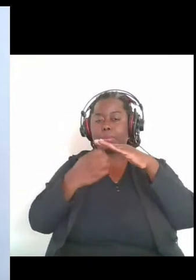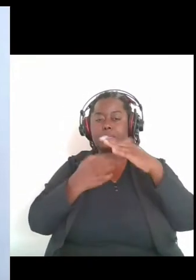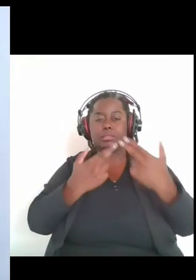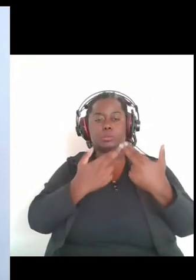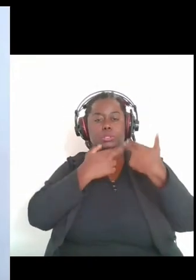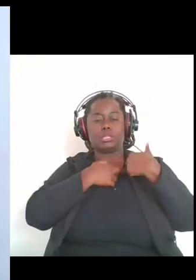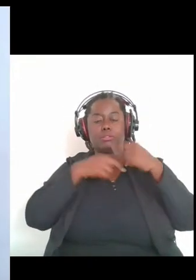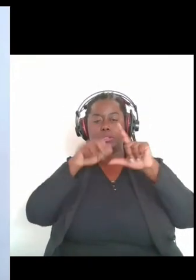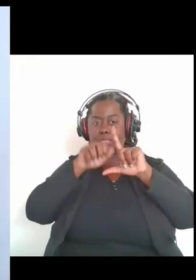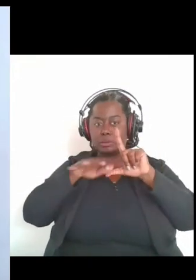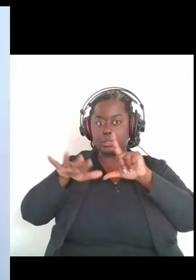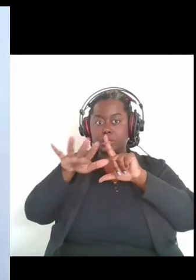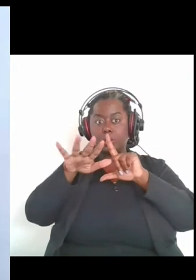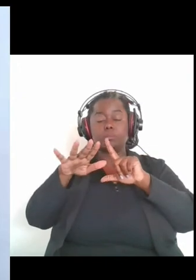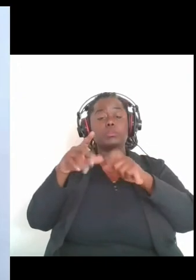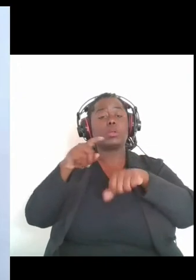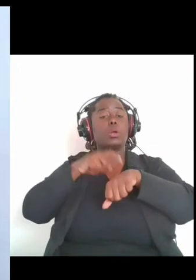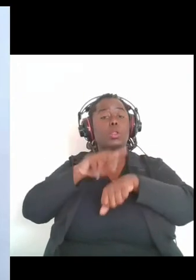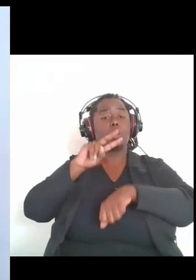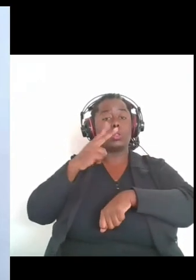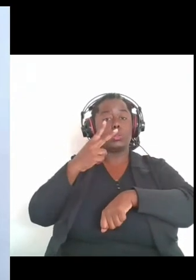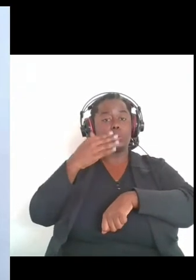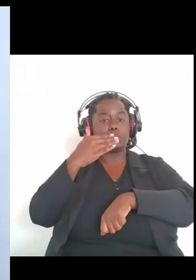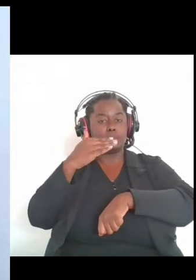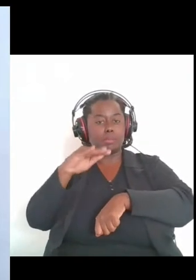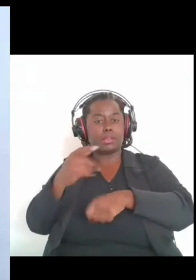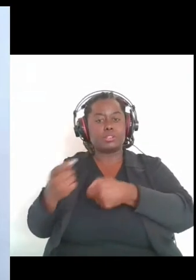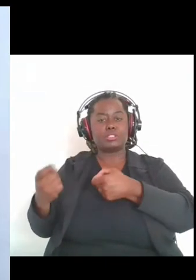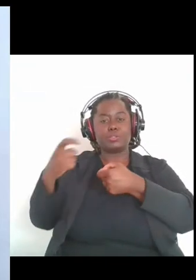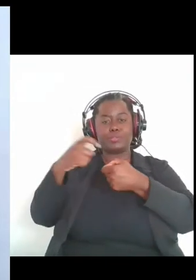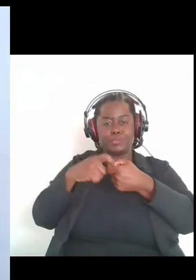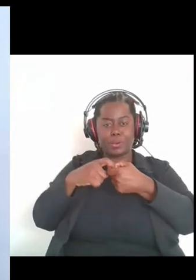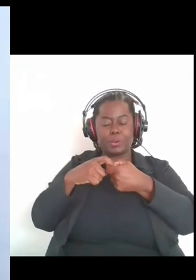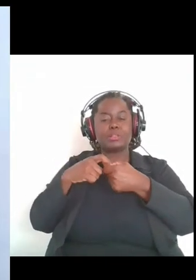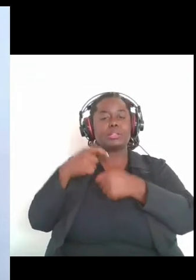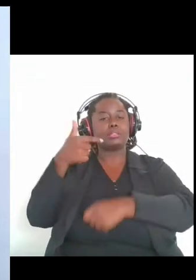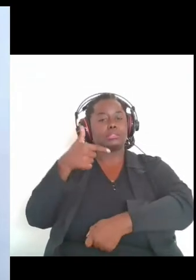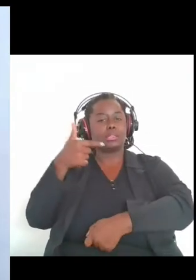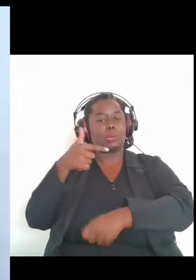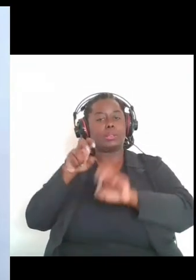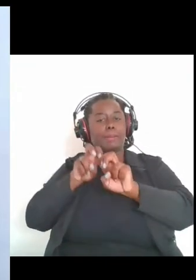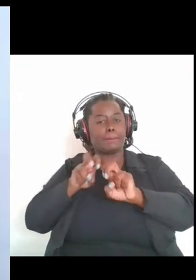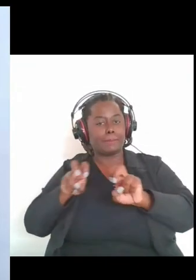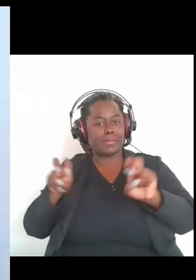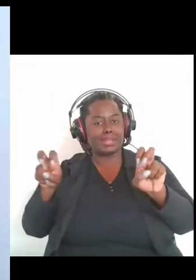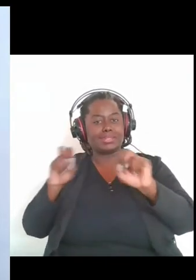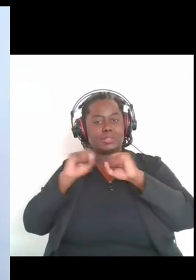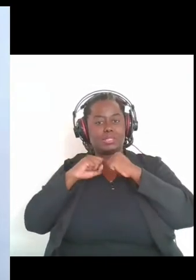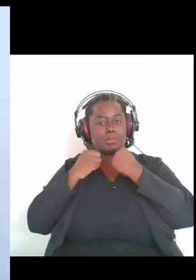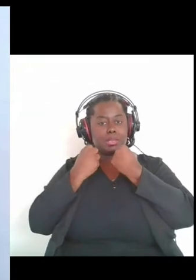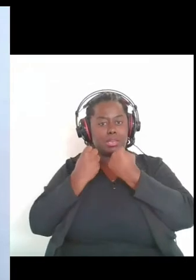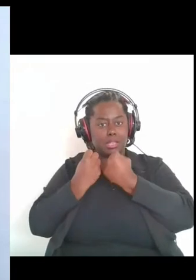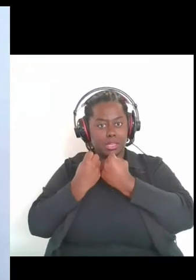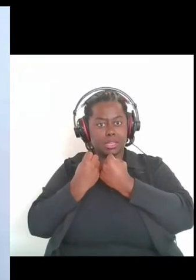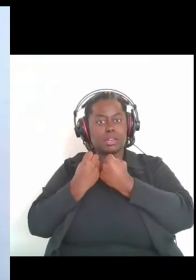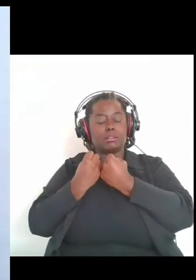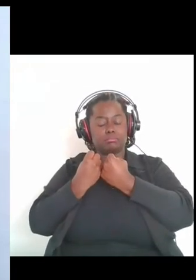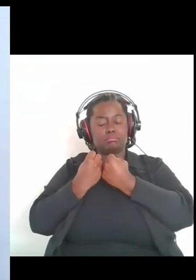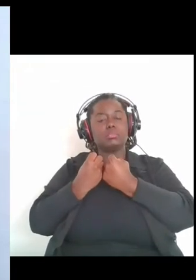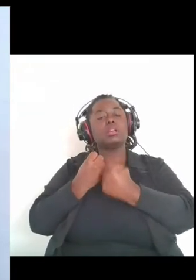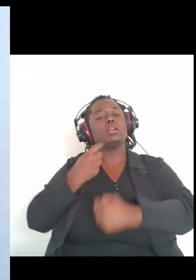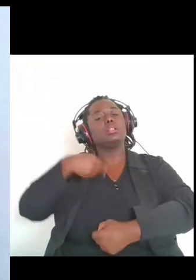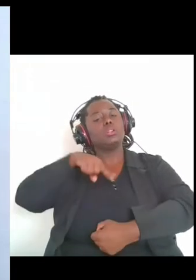responsible for the broadcasting and we will resume at 2 30 Brazilian time with a second